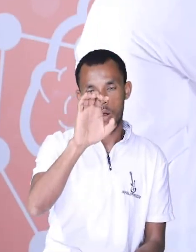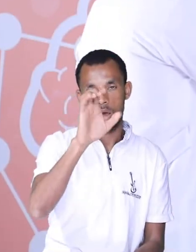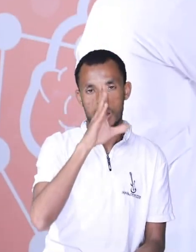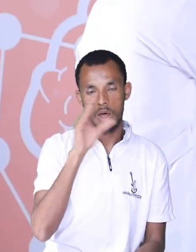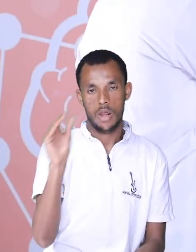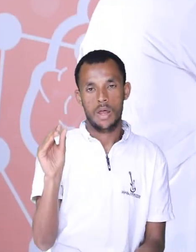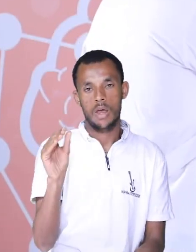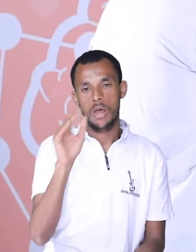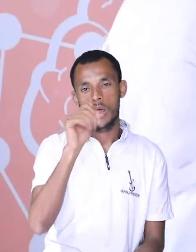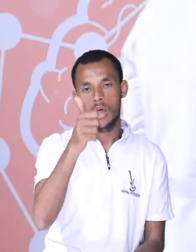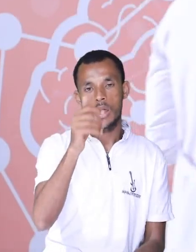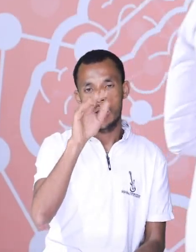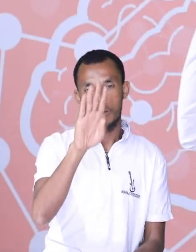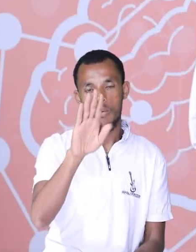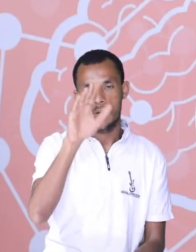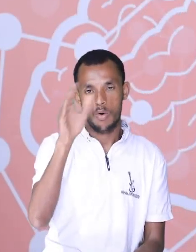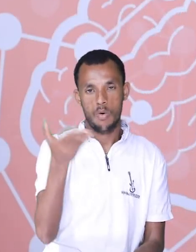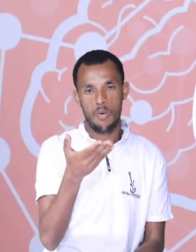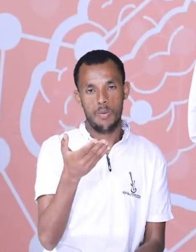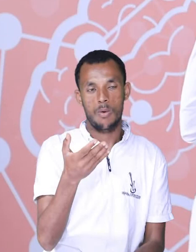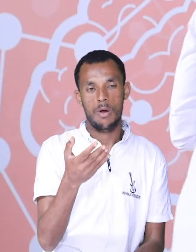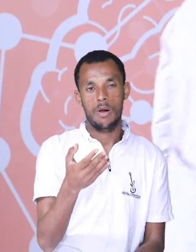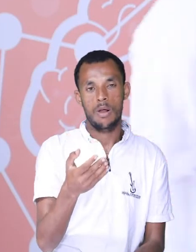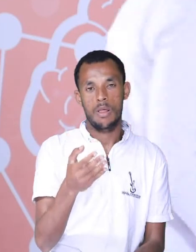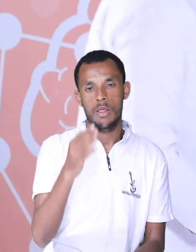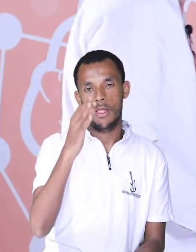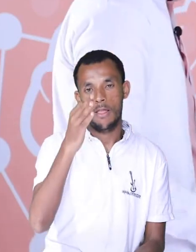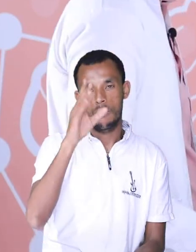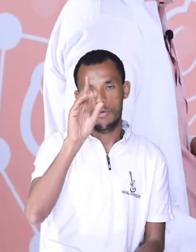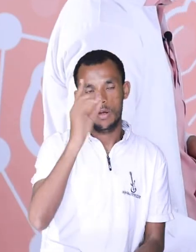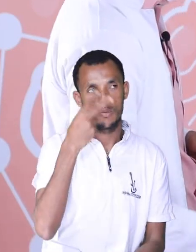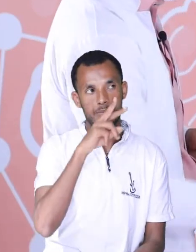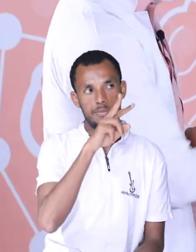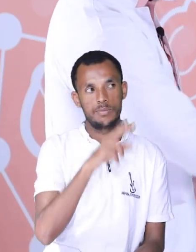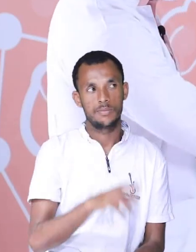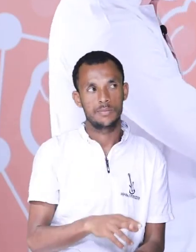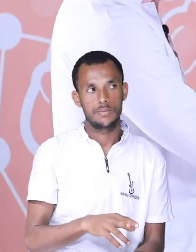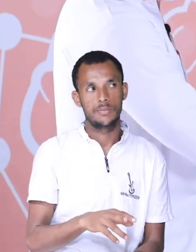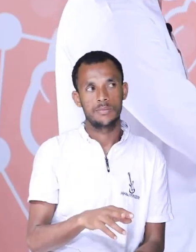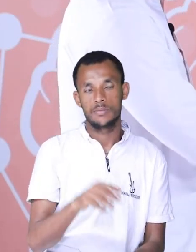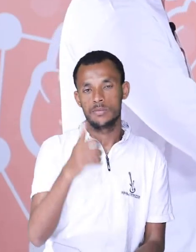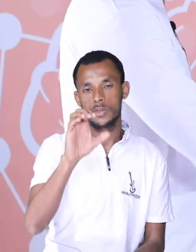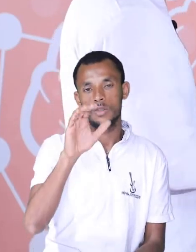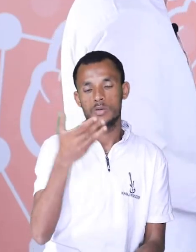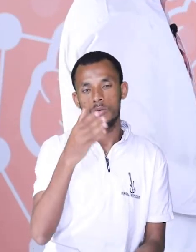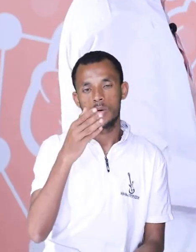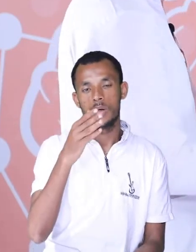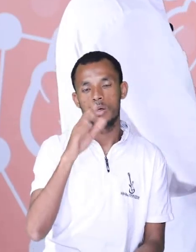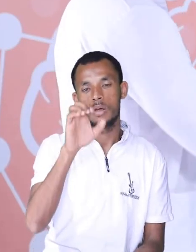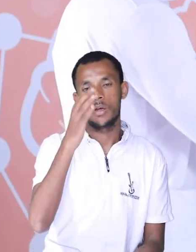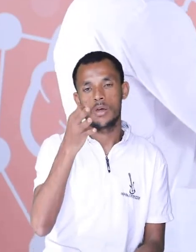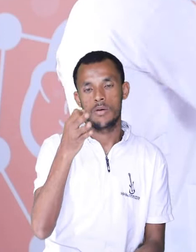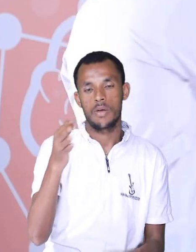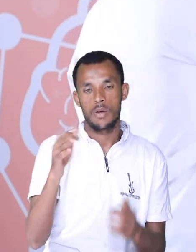and AB over FD. That is AC over